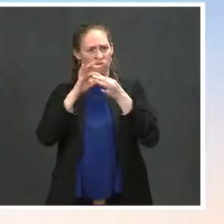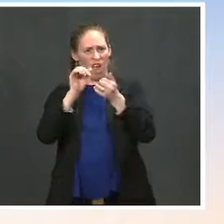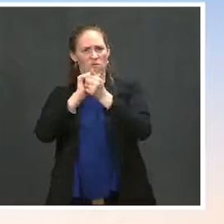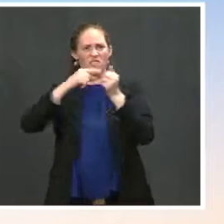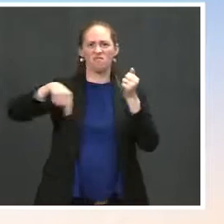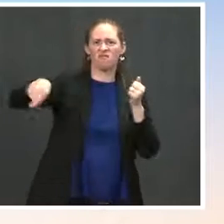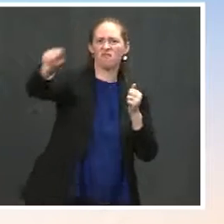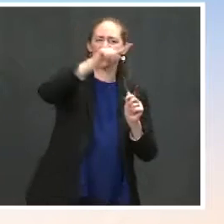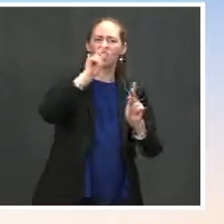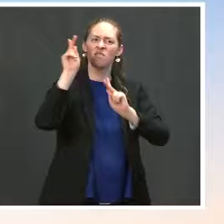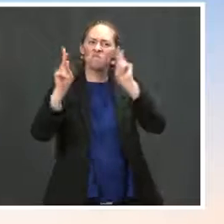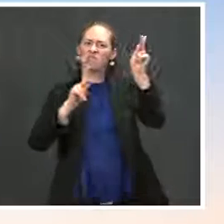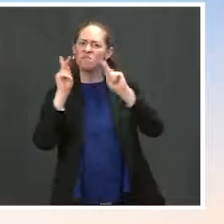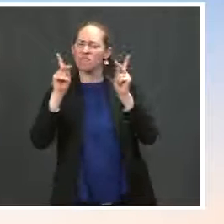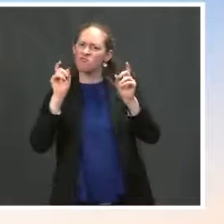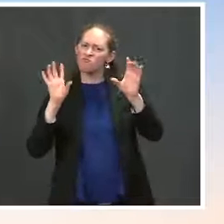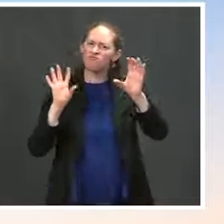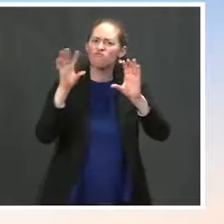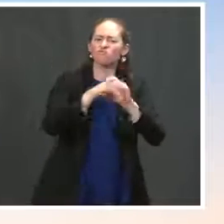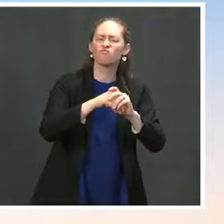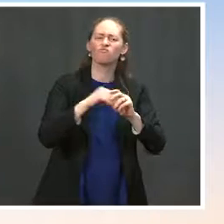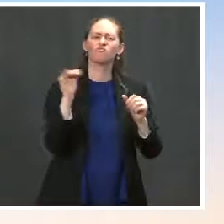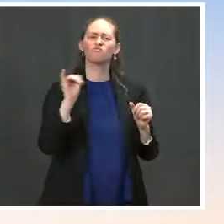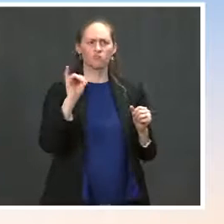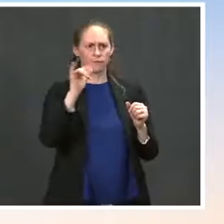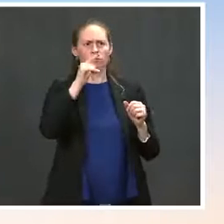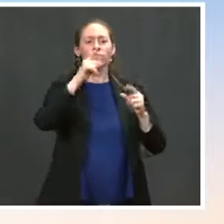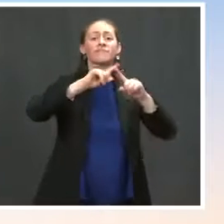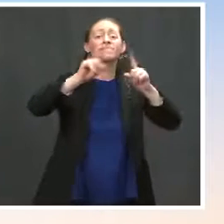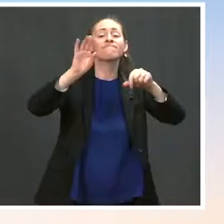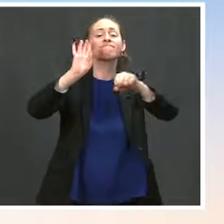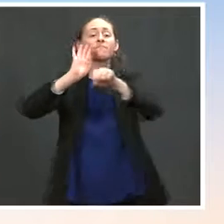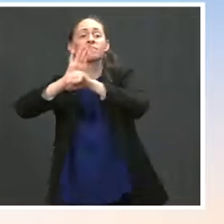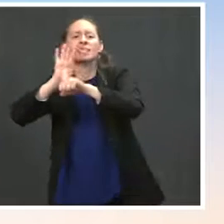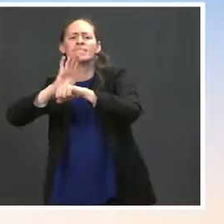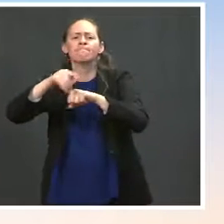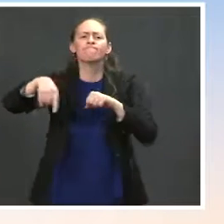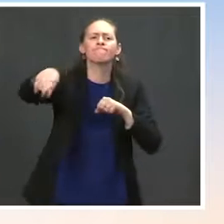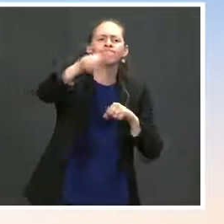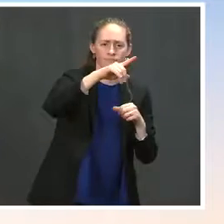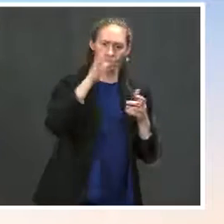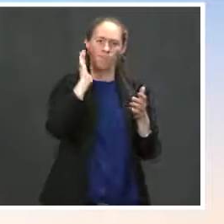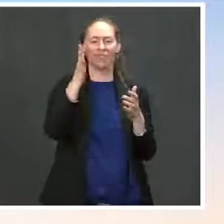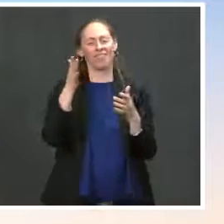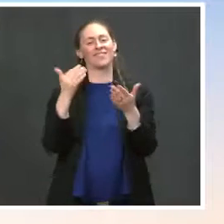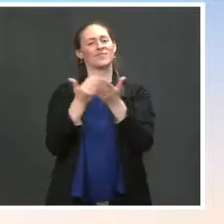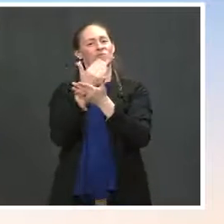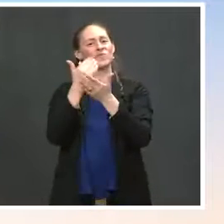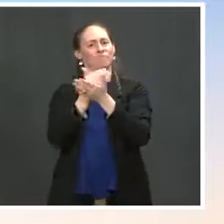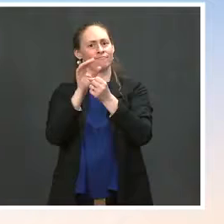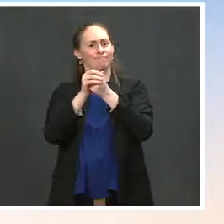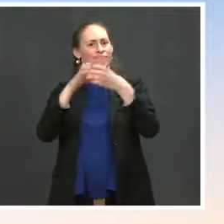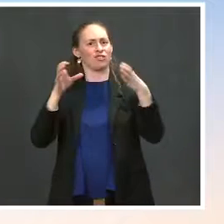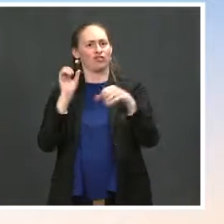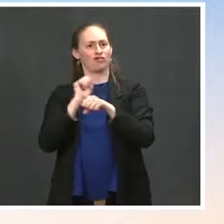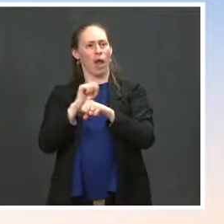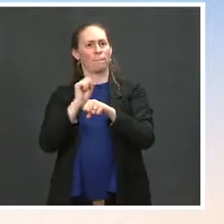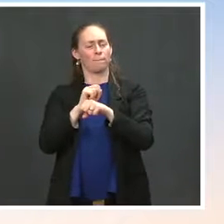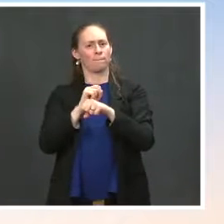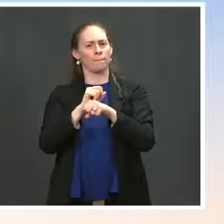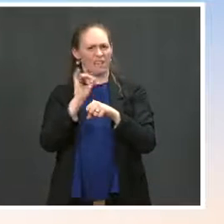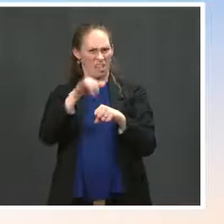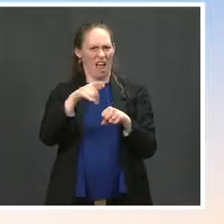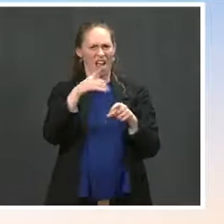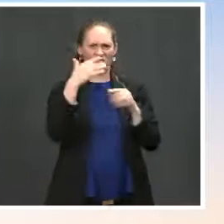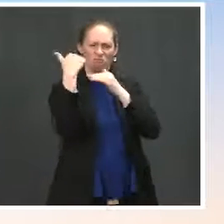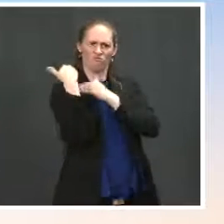is these are industries that are also going to create jobs, and that's part of the role we can play. You know, and I